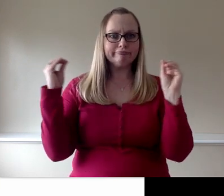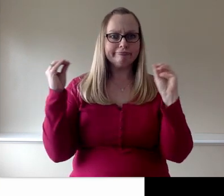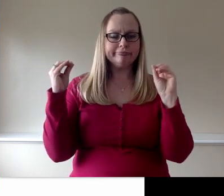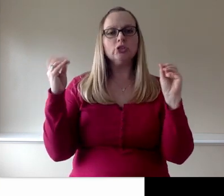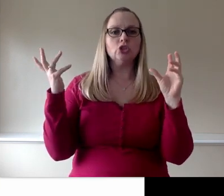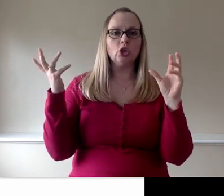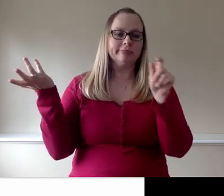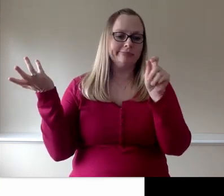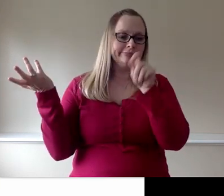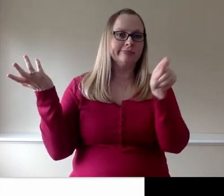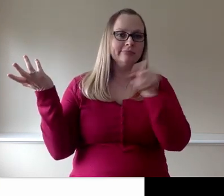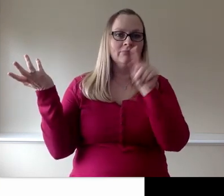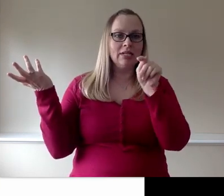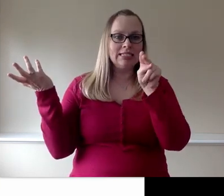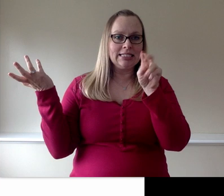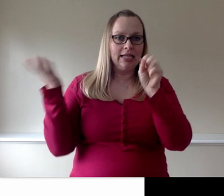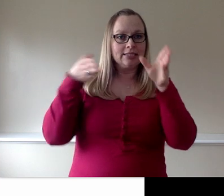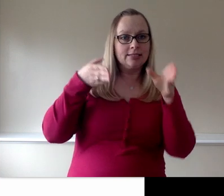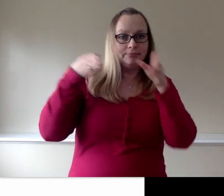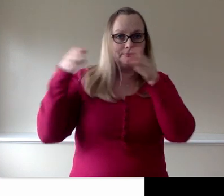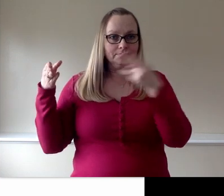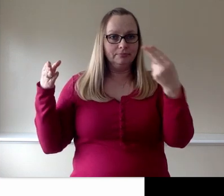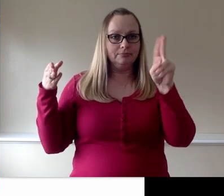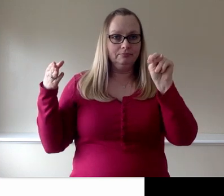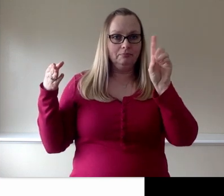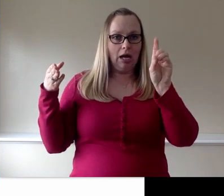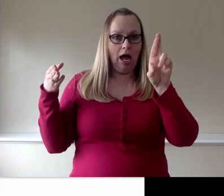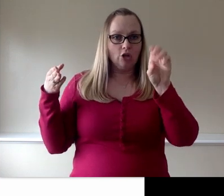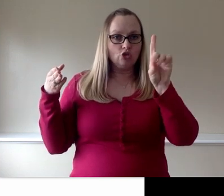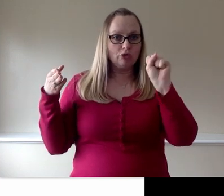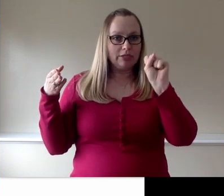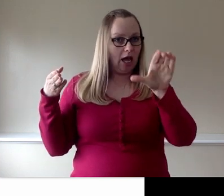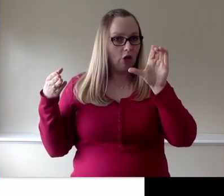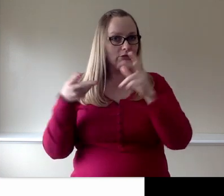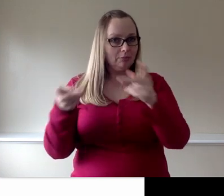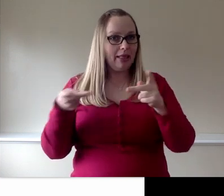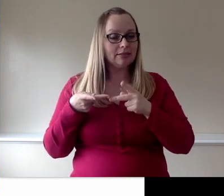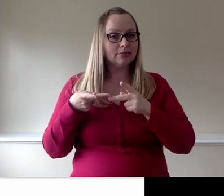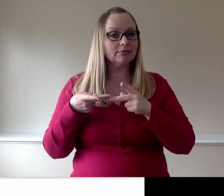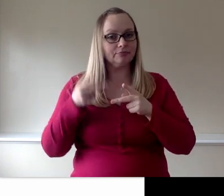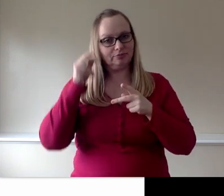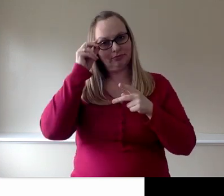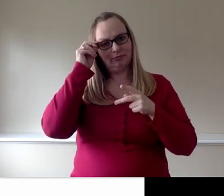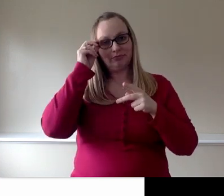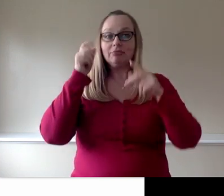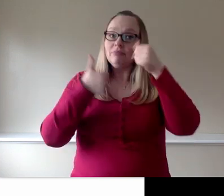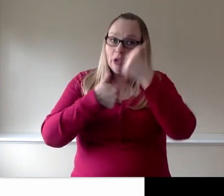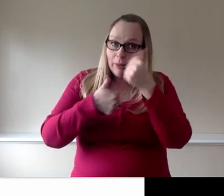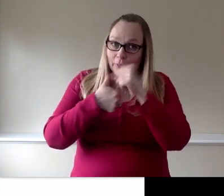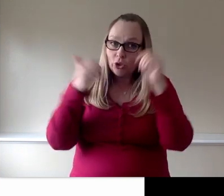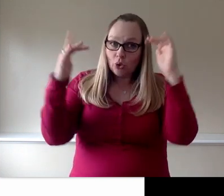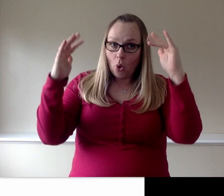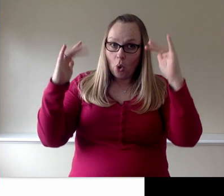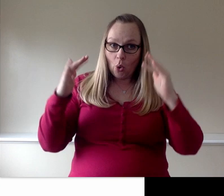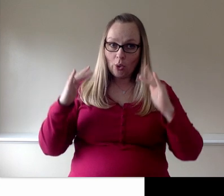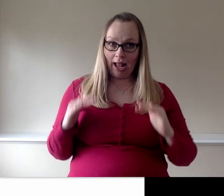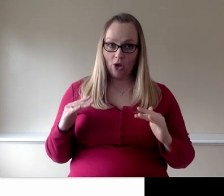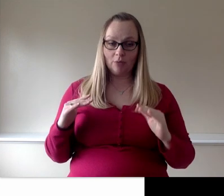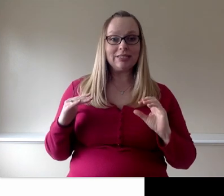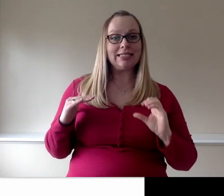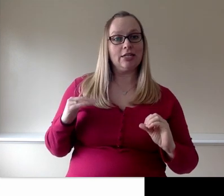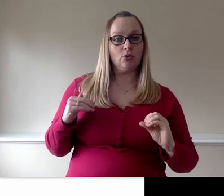tens place. Now I move on to the hundreds place. So before I start multiplying, I'm going to go down to the third answer line, and I'm going to put